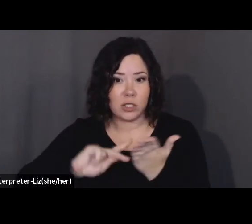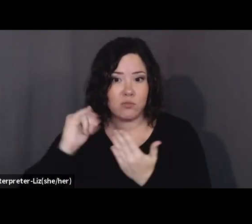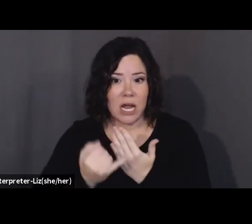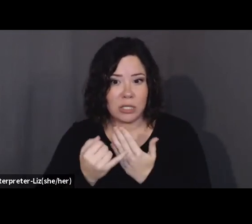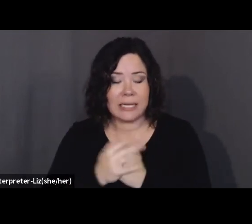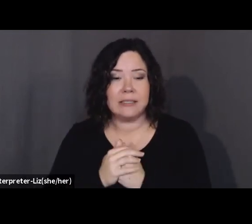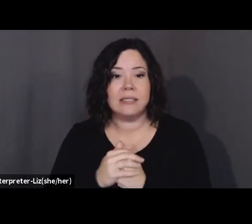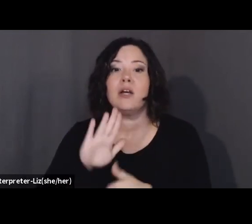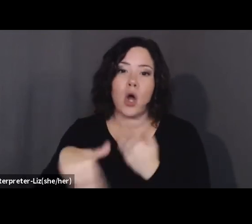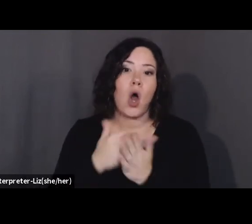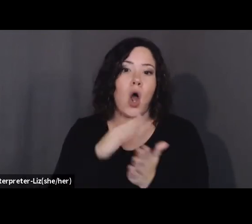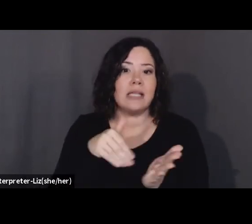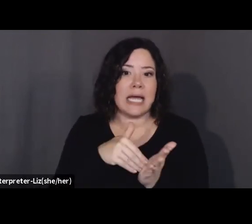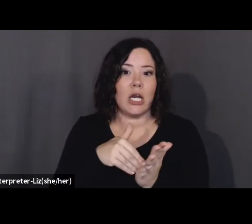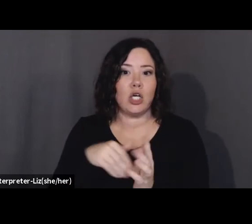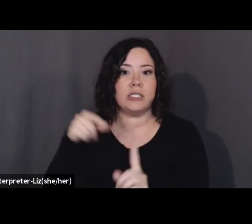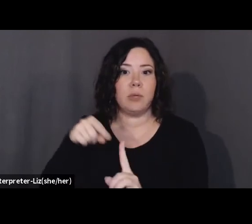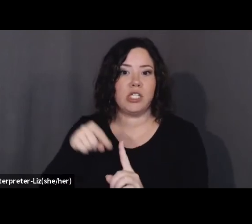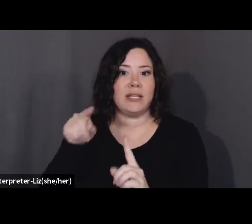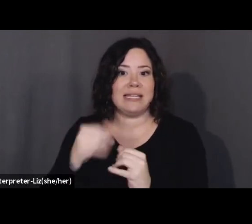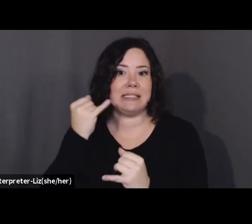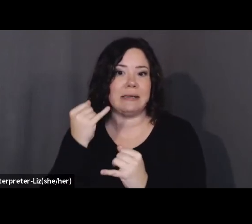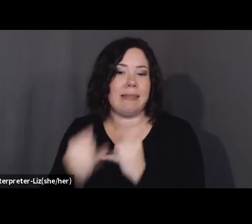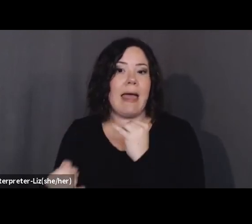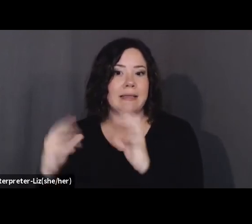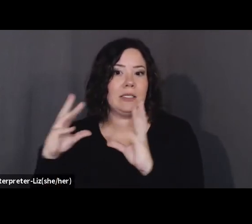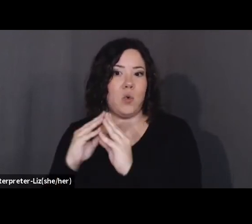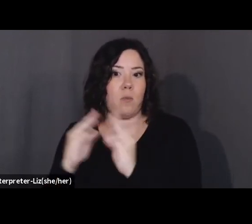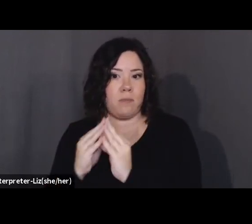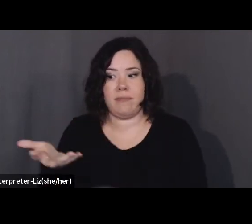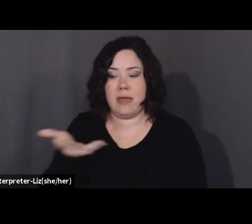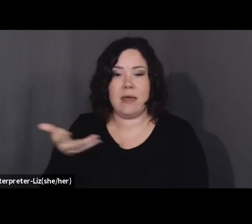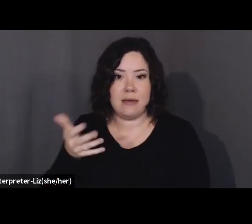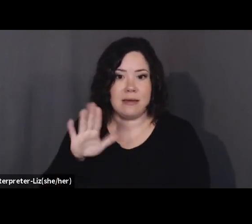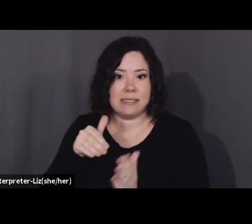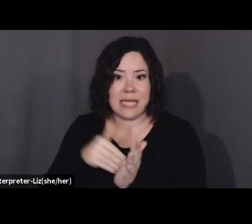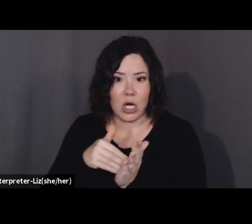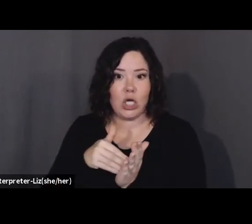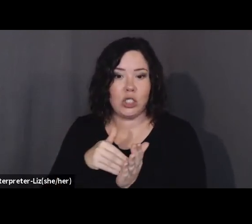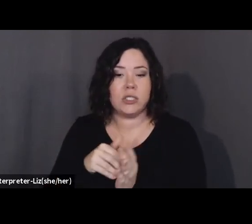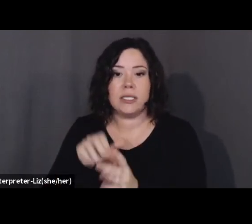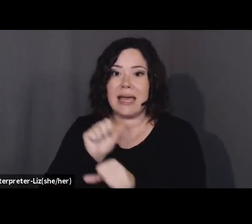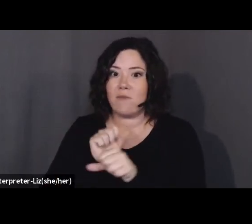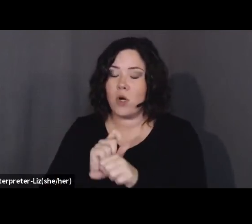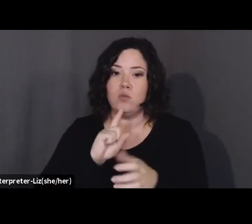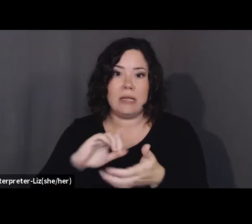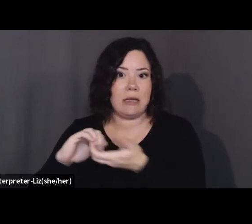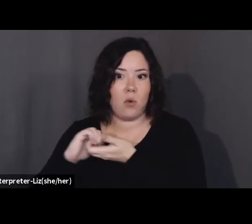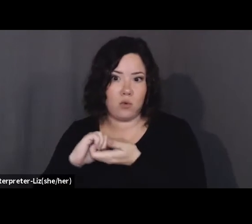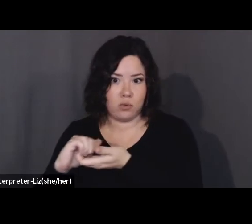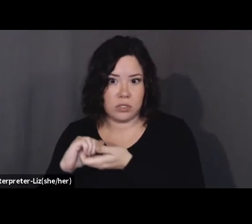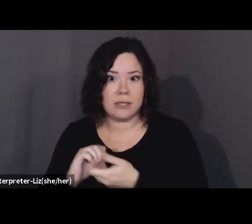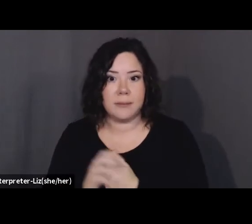centers, particularly this last kind of cohort of 4 centers on phase 2, have all worked really closely together. We